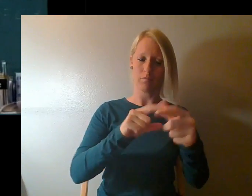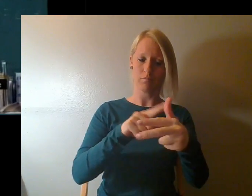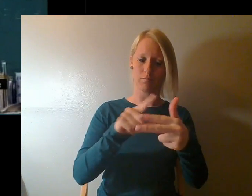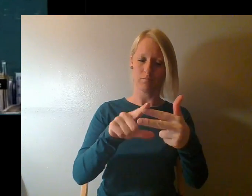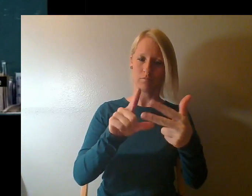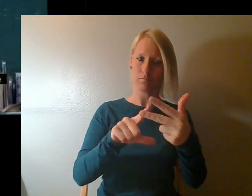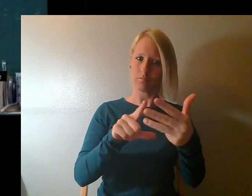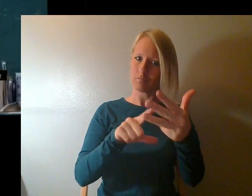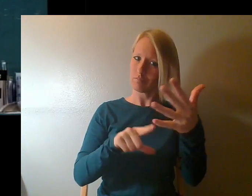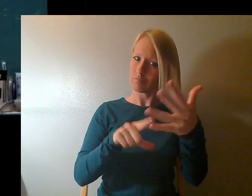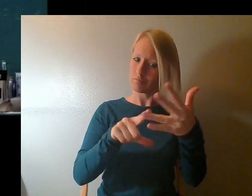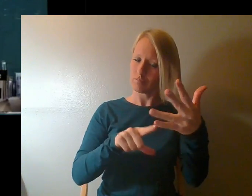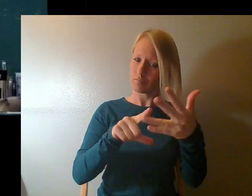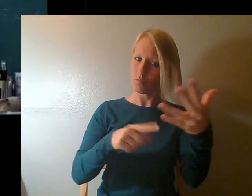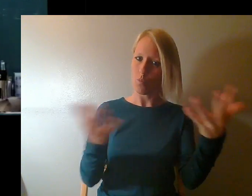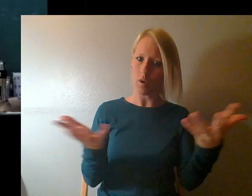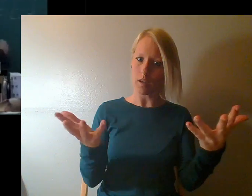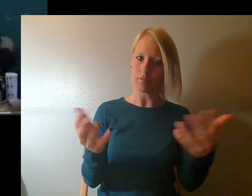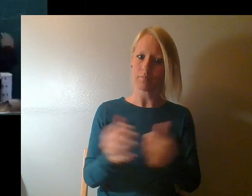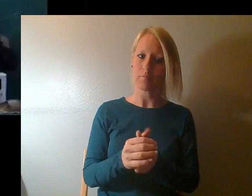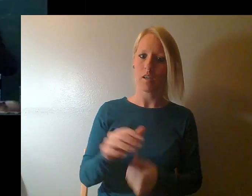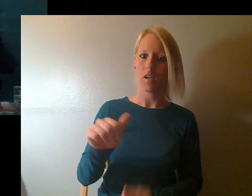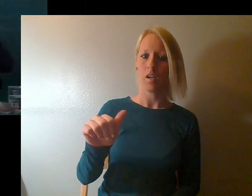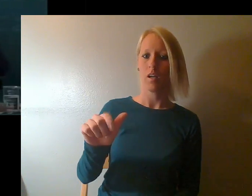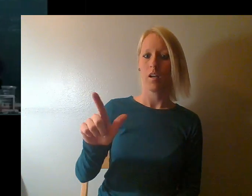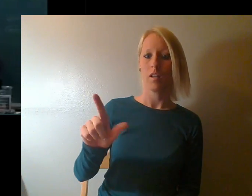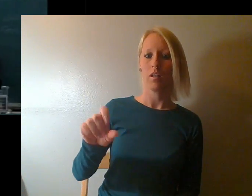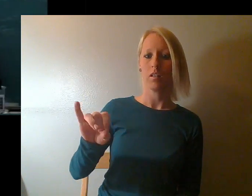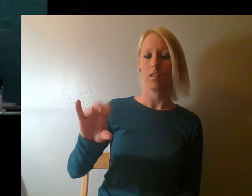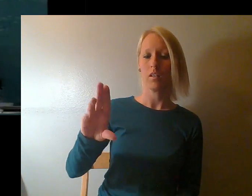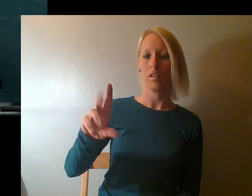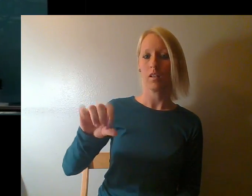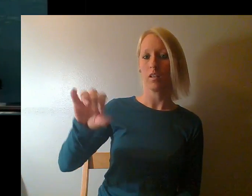Alicia? Help protect the cell? Okay, obviously, protection.